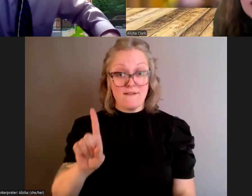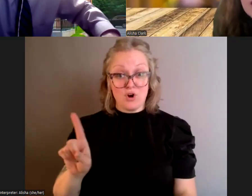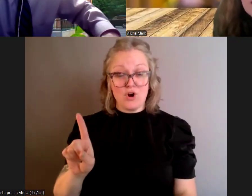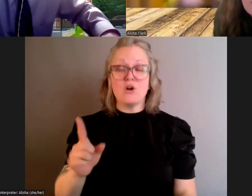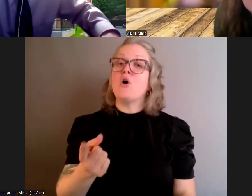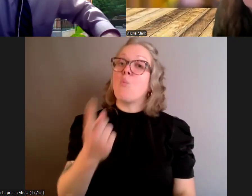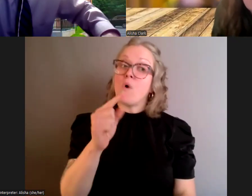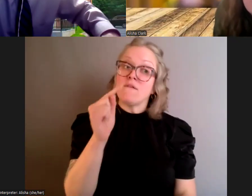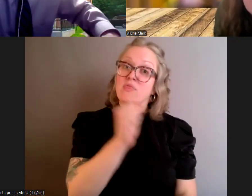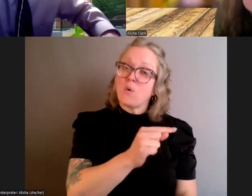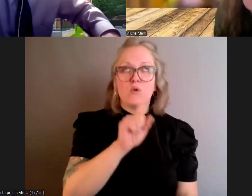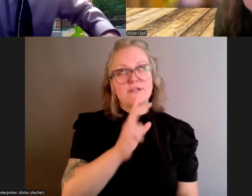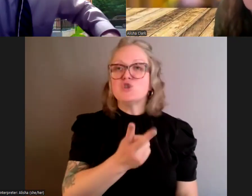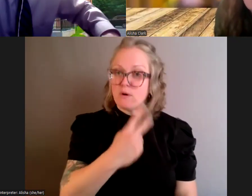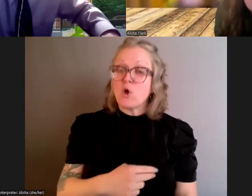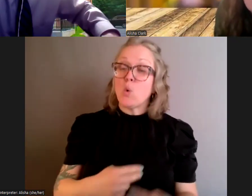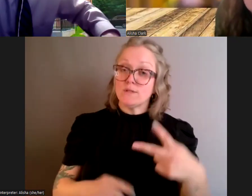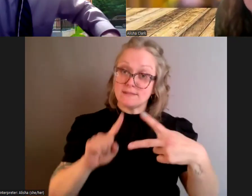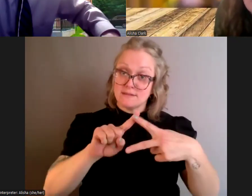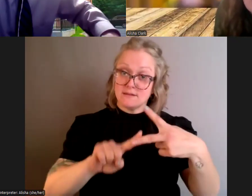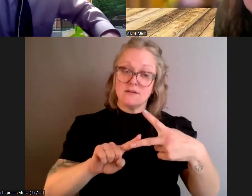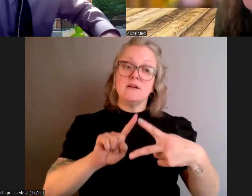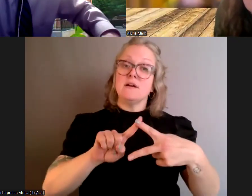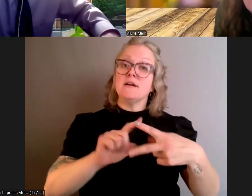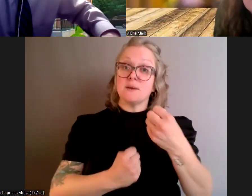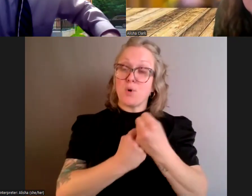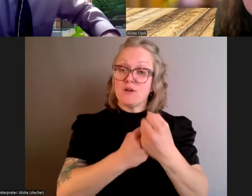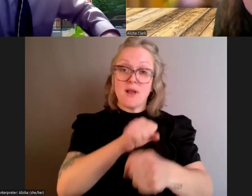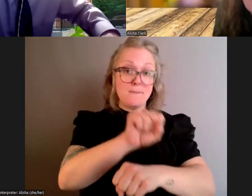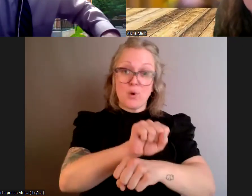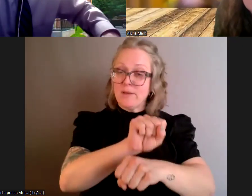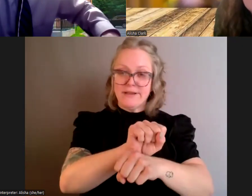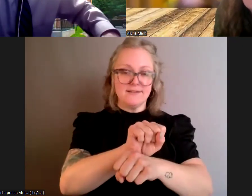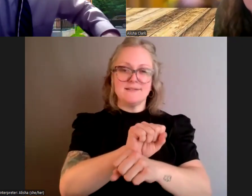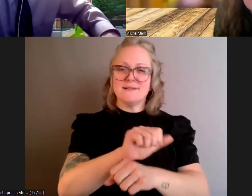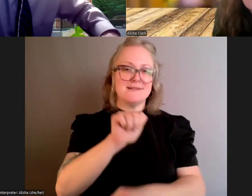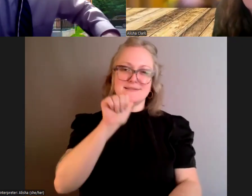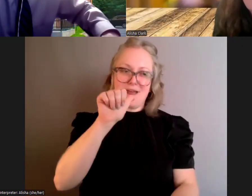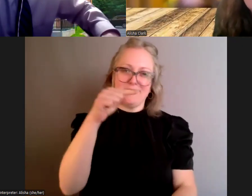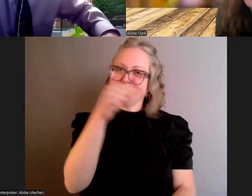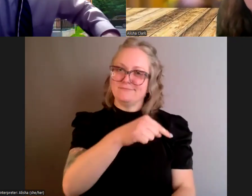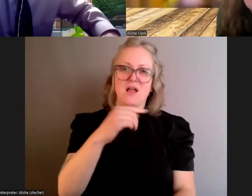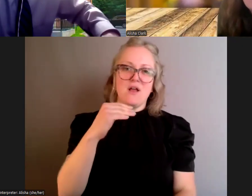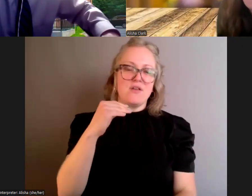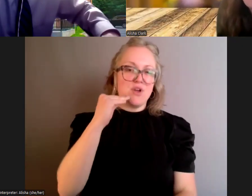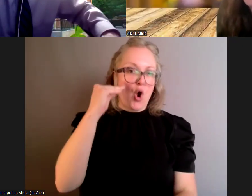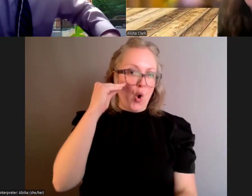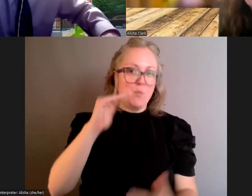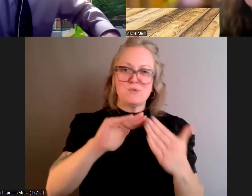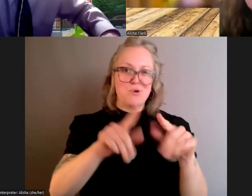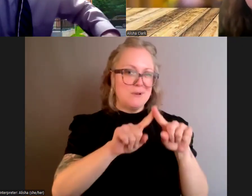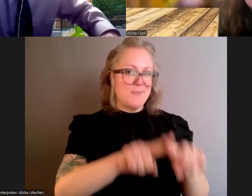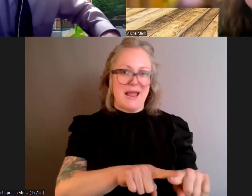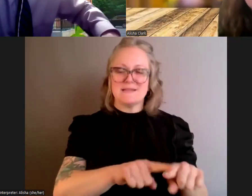those being, or two of those, so supported employment is not going to be in the home and community-based waiver. That waiver is